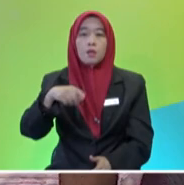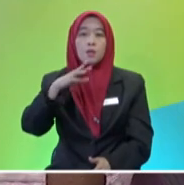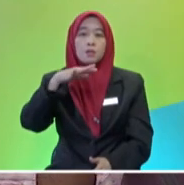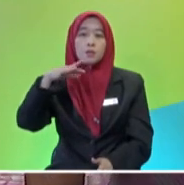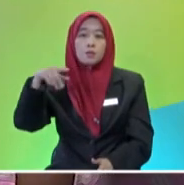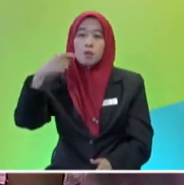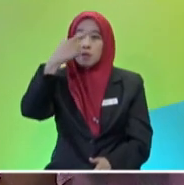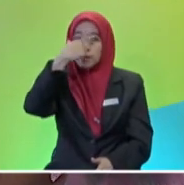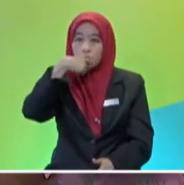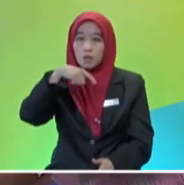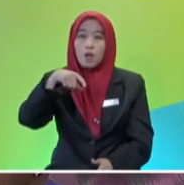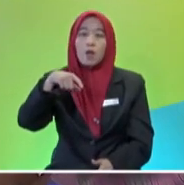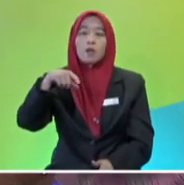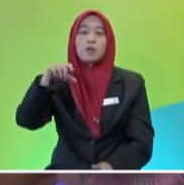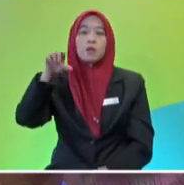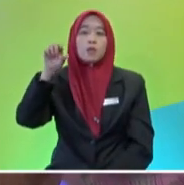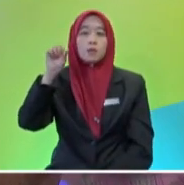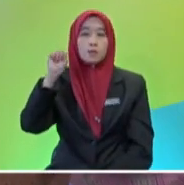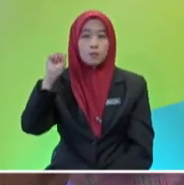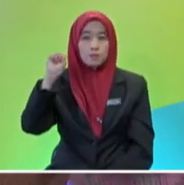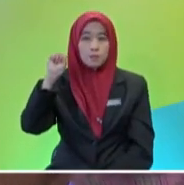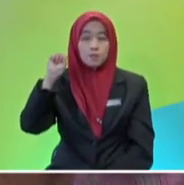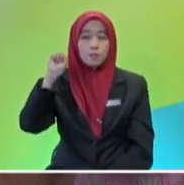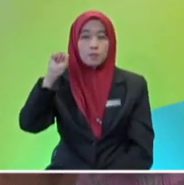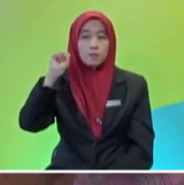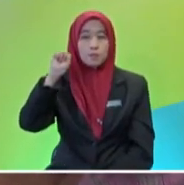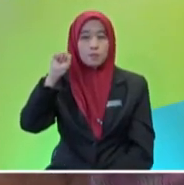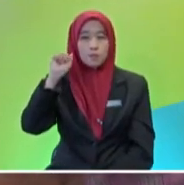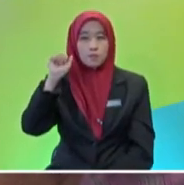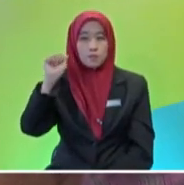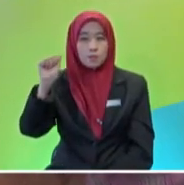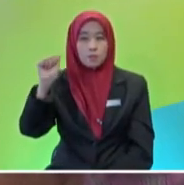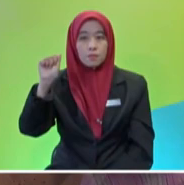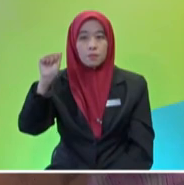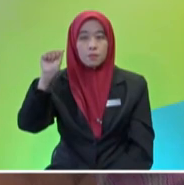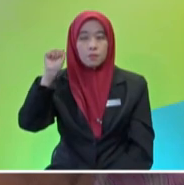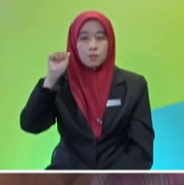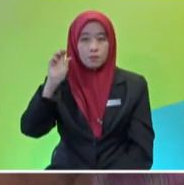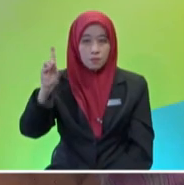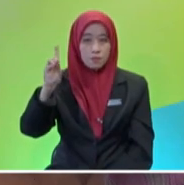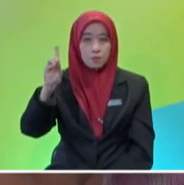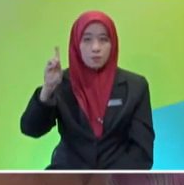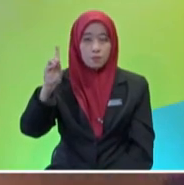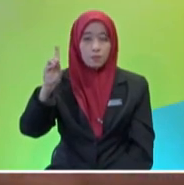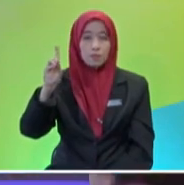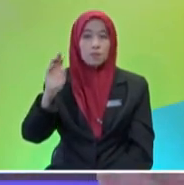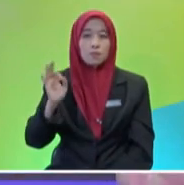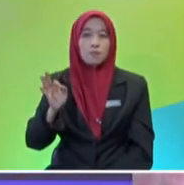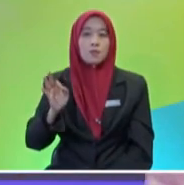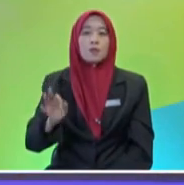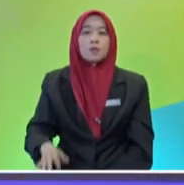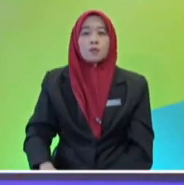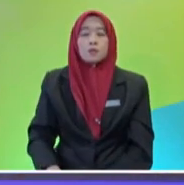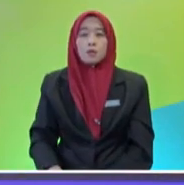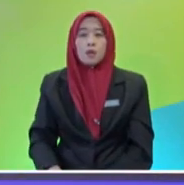me, Shafika? And S. S. A. A. And D. D. Okay. This